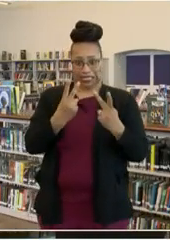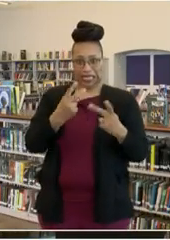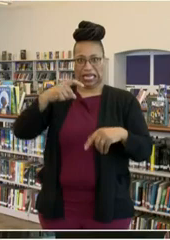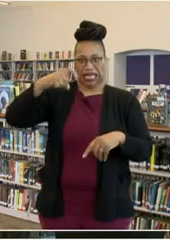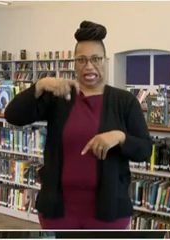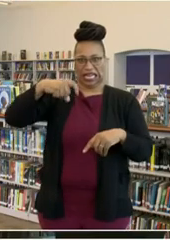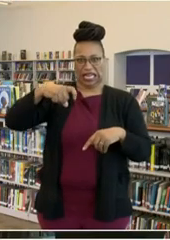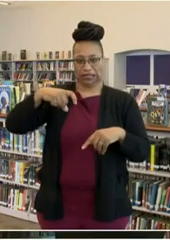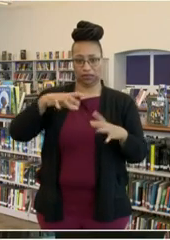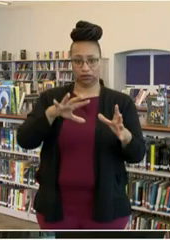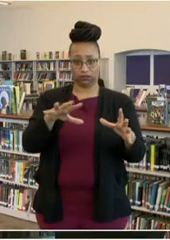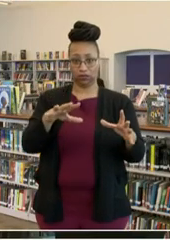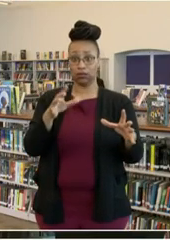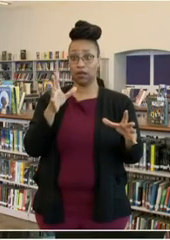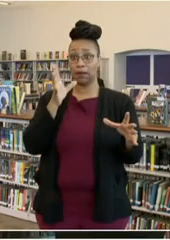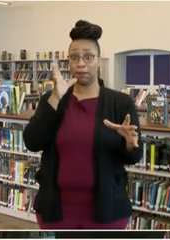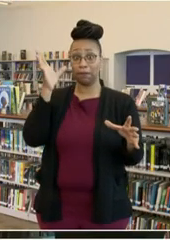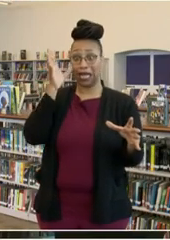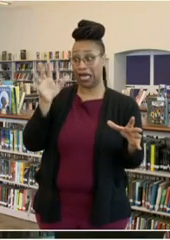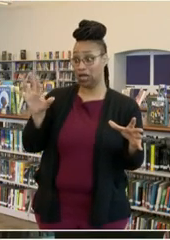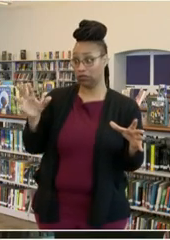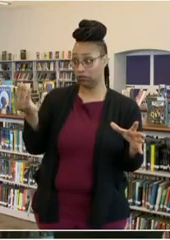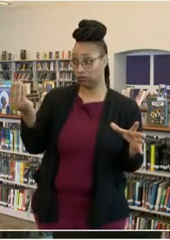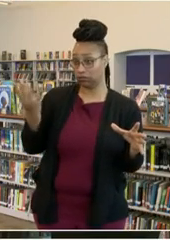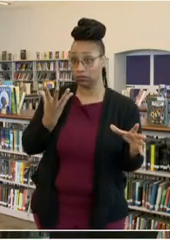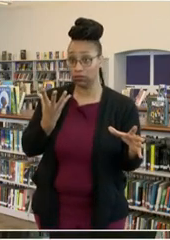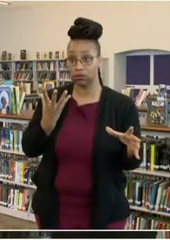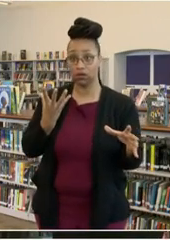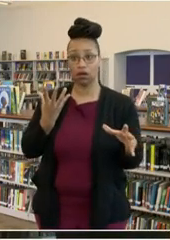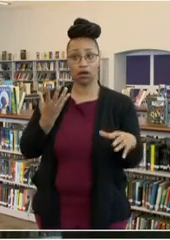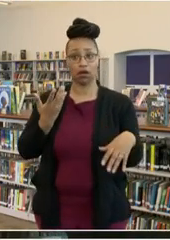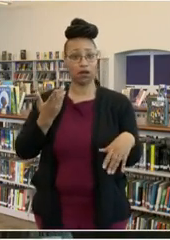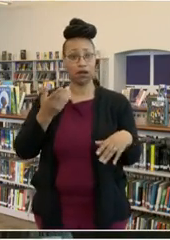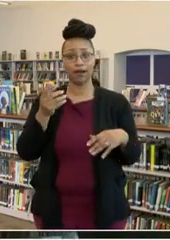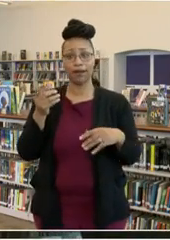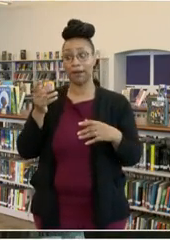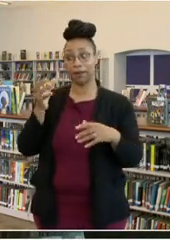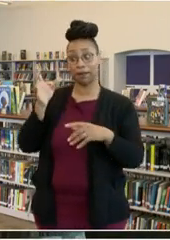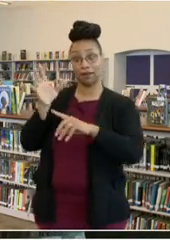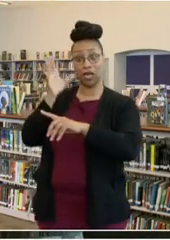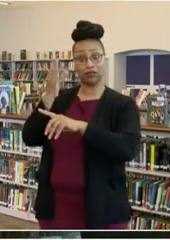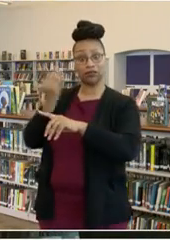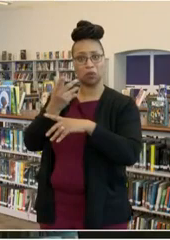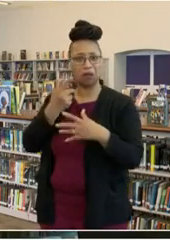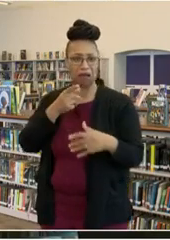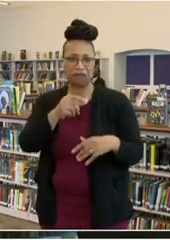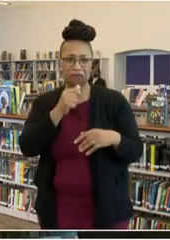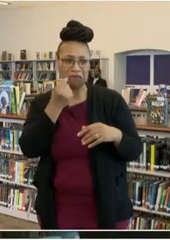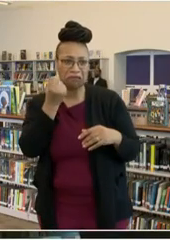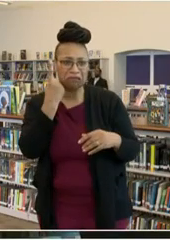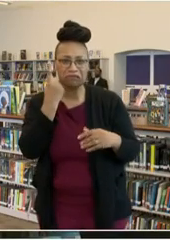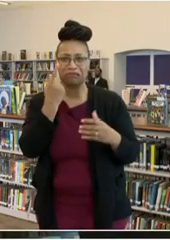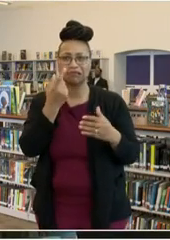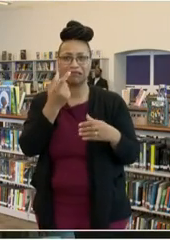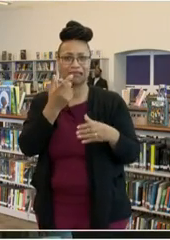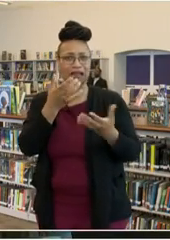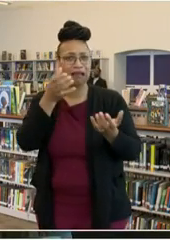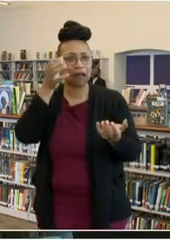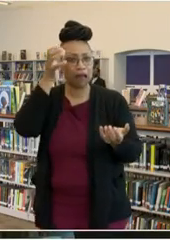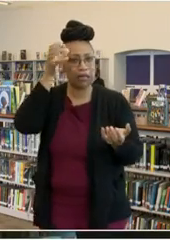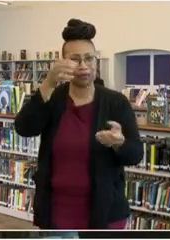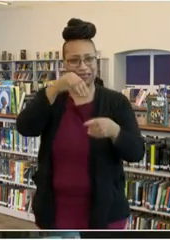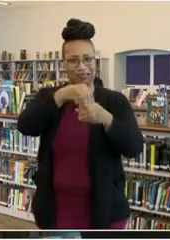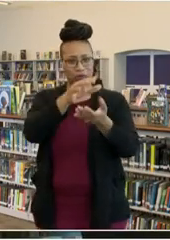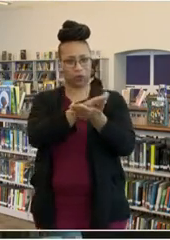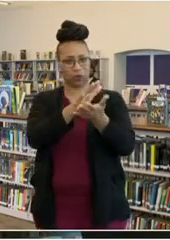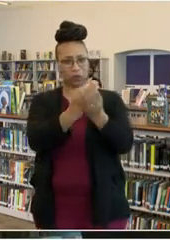some misunderstandings around concepts and recommend that services be provided, and school teams do respond accordingly.